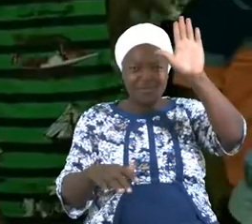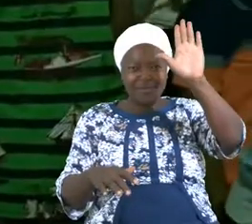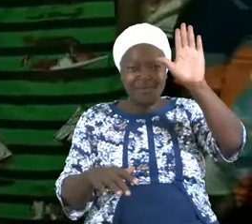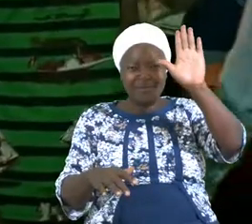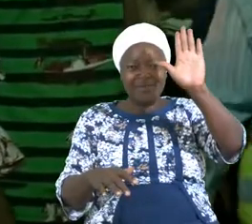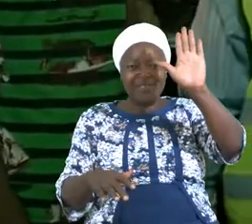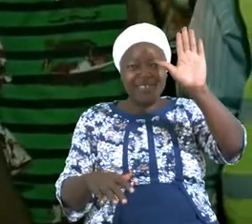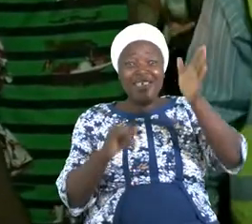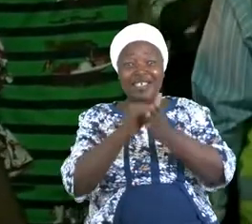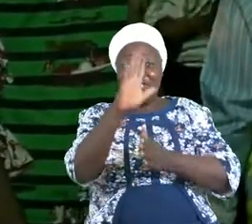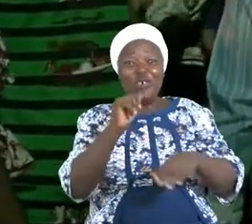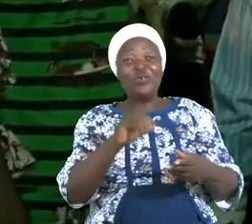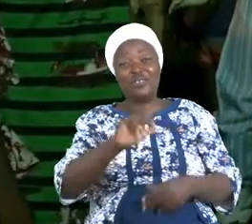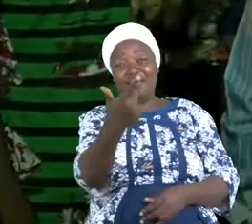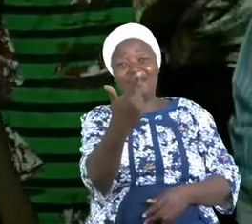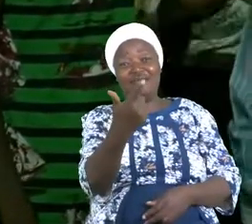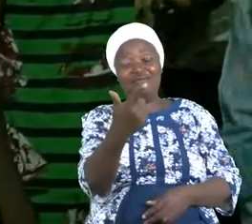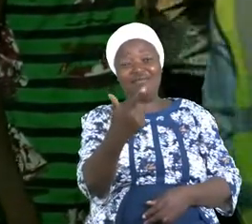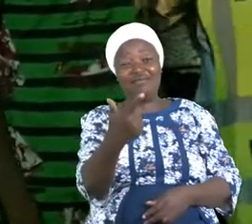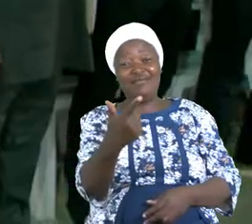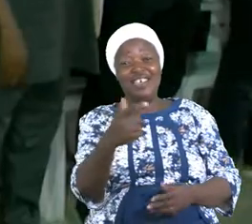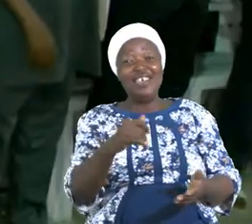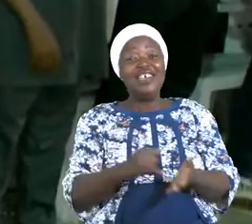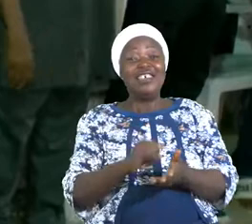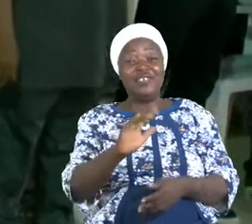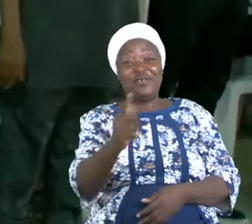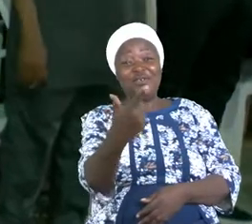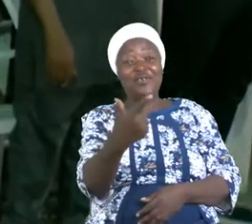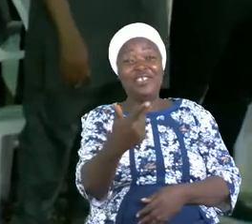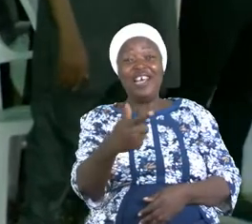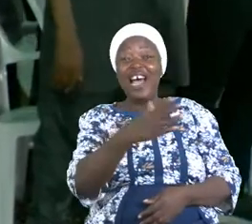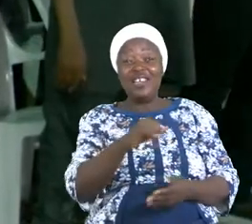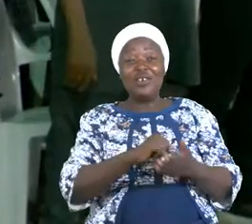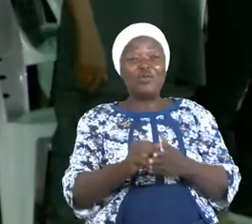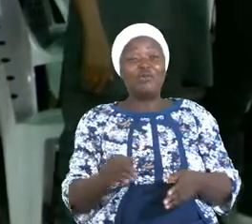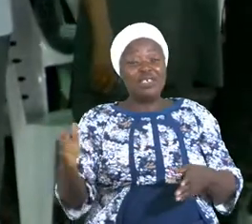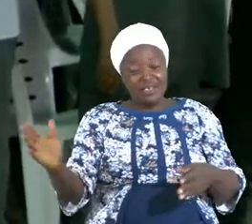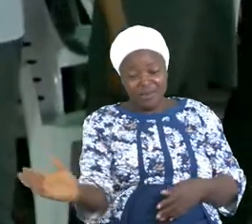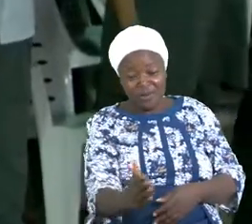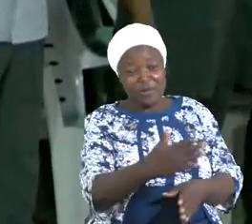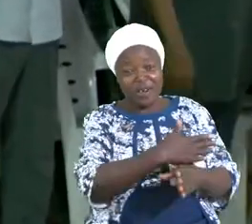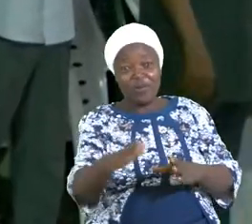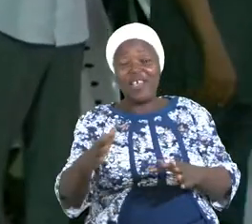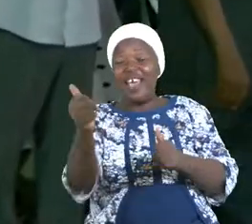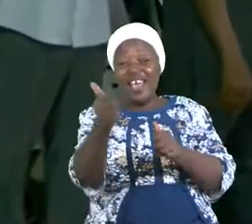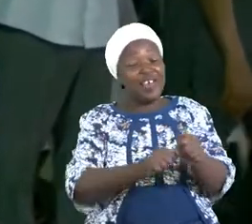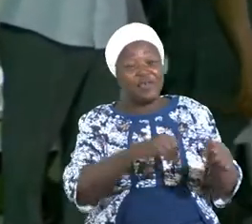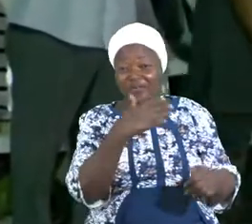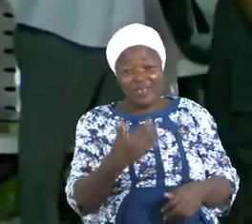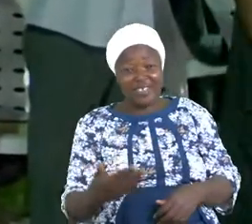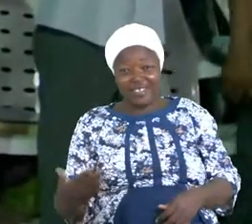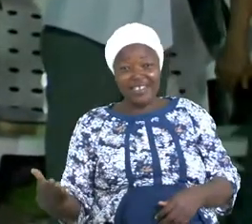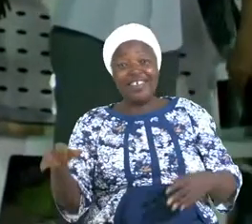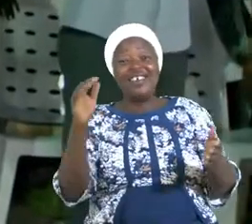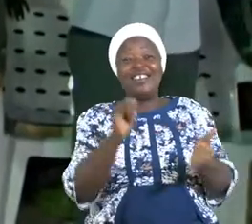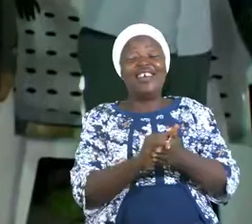your turn. He will sweep away every sin that